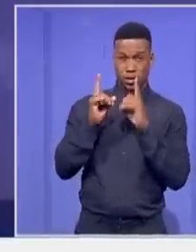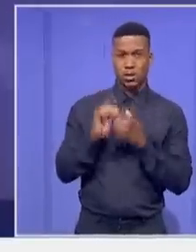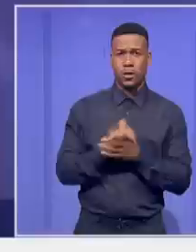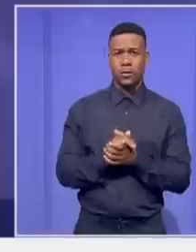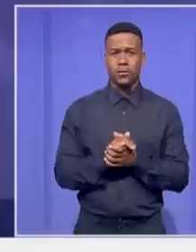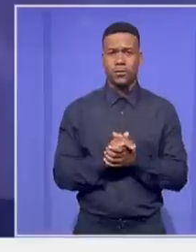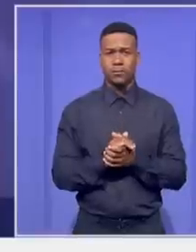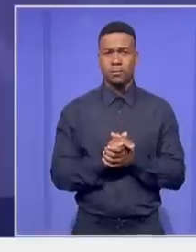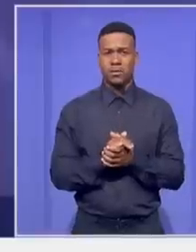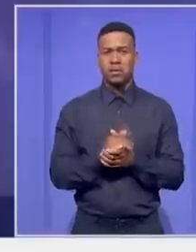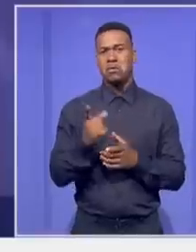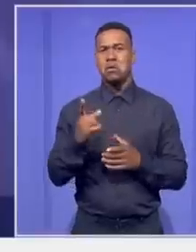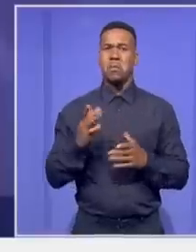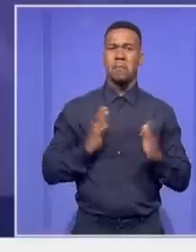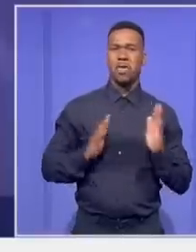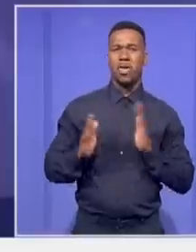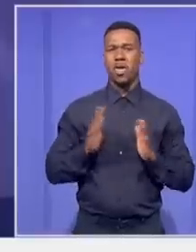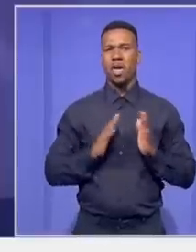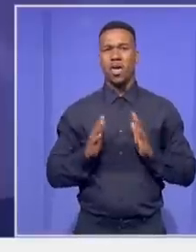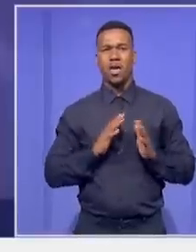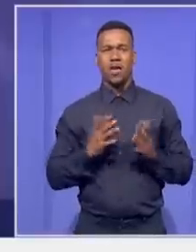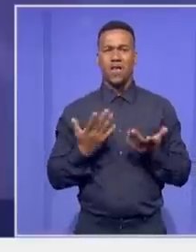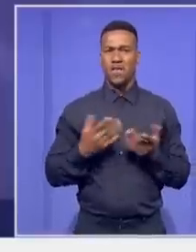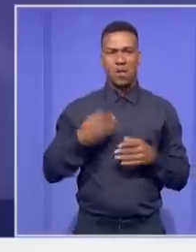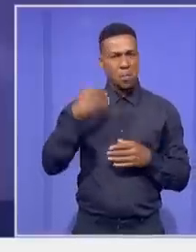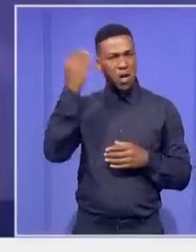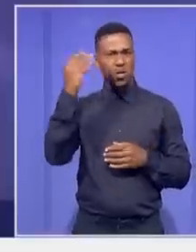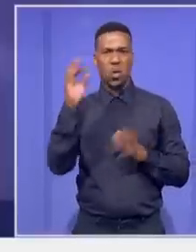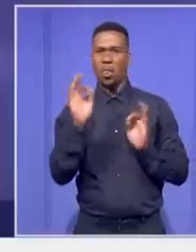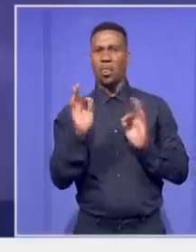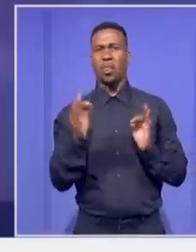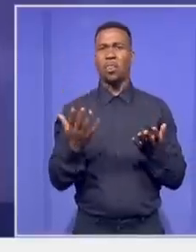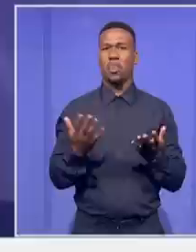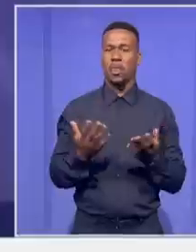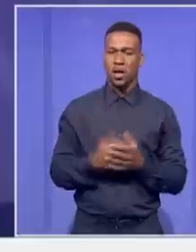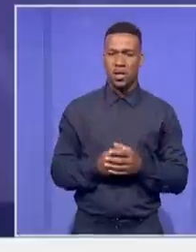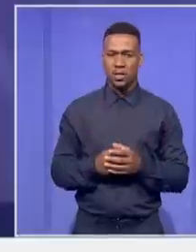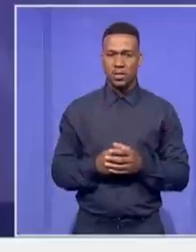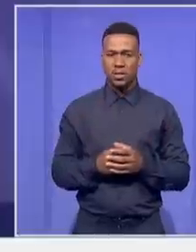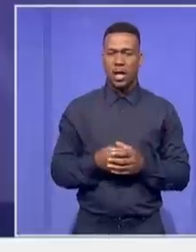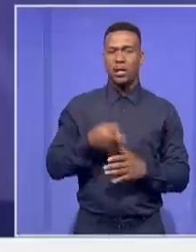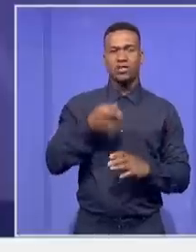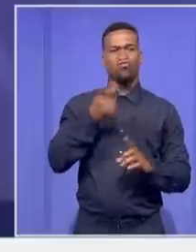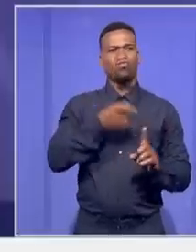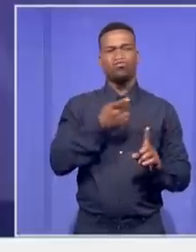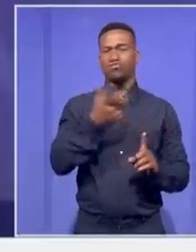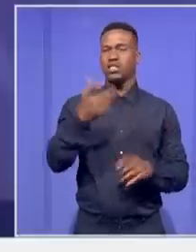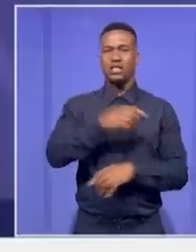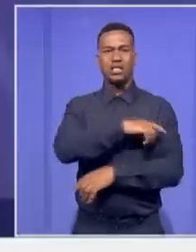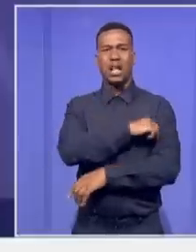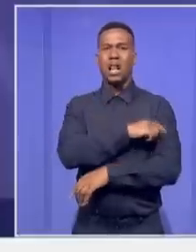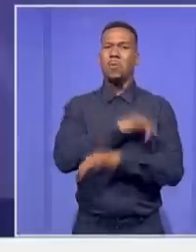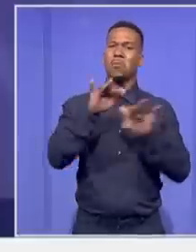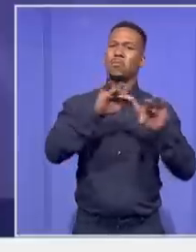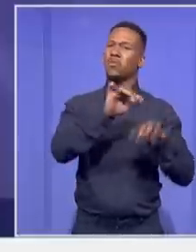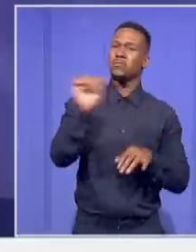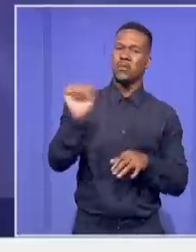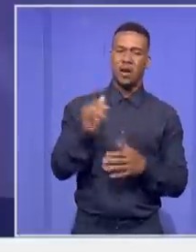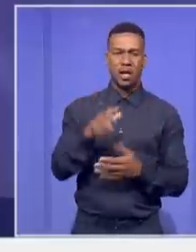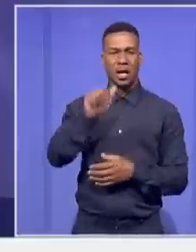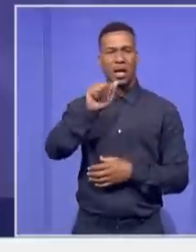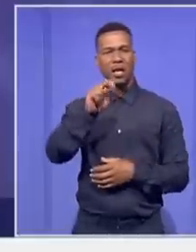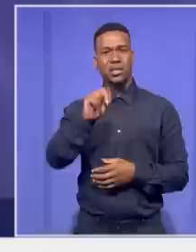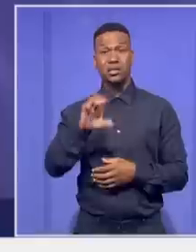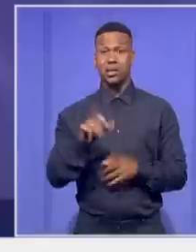impunity and it turns on its people. And we saw this with both the Nats and with the ANC. But next